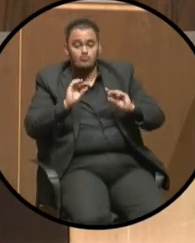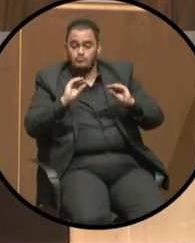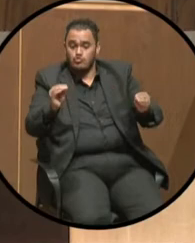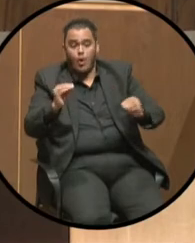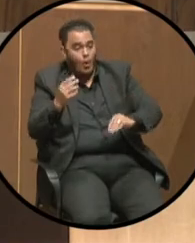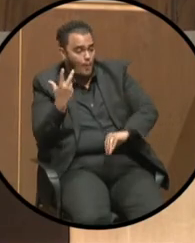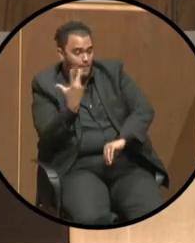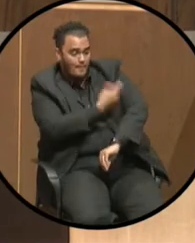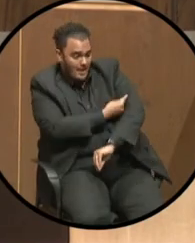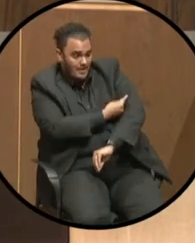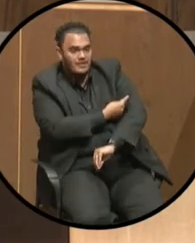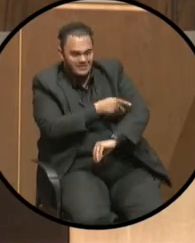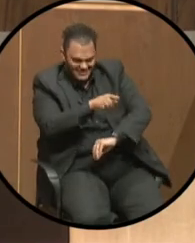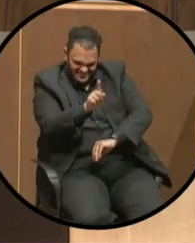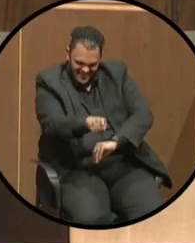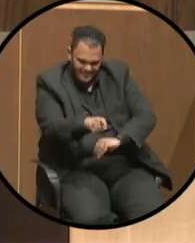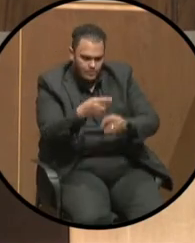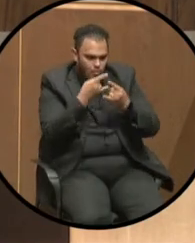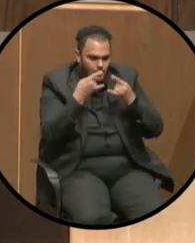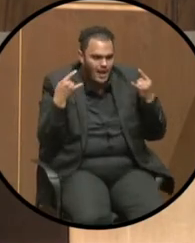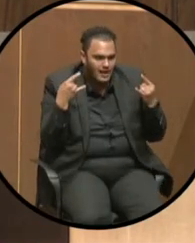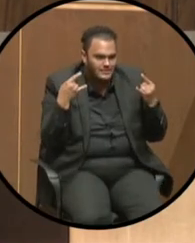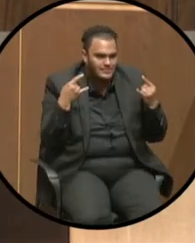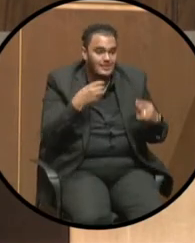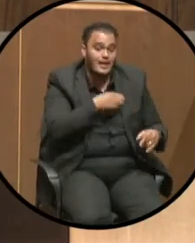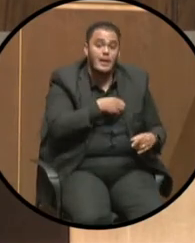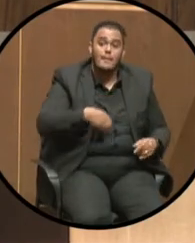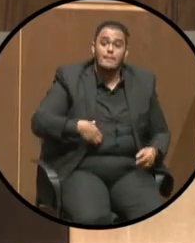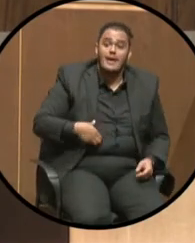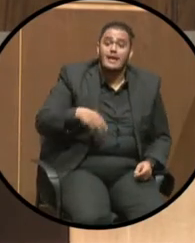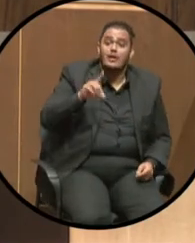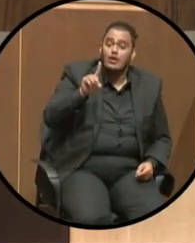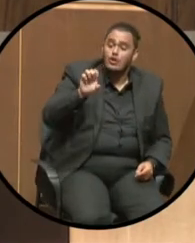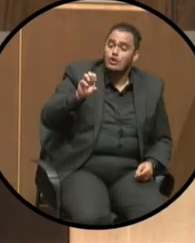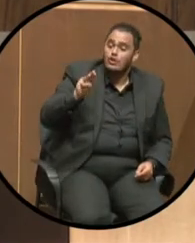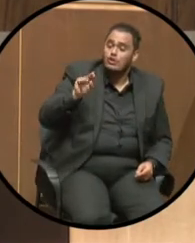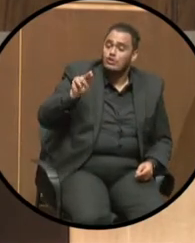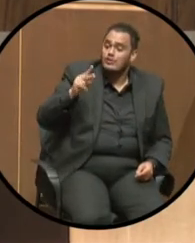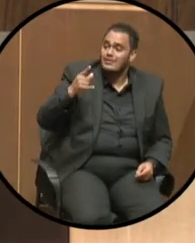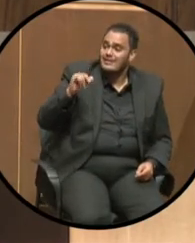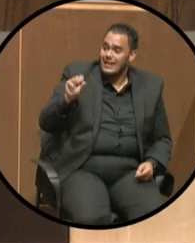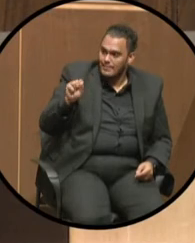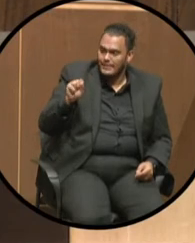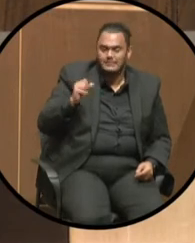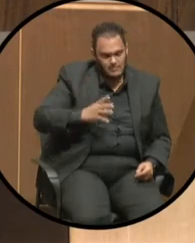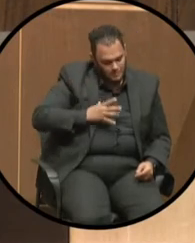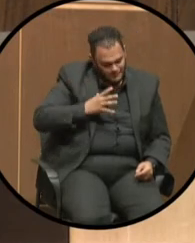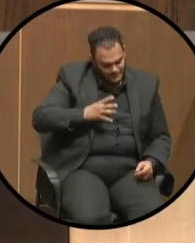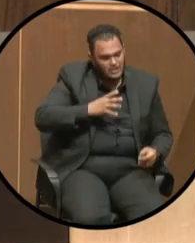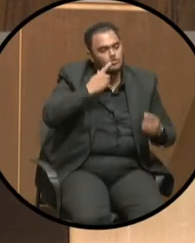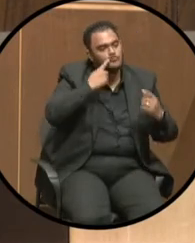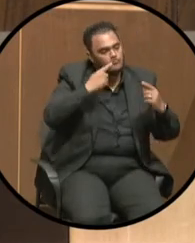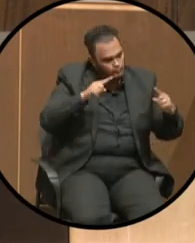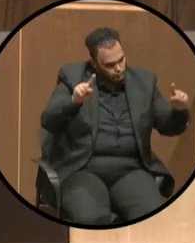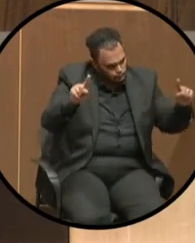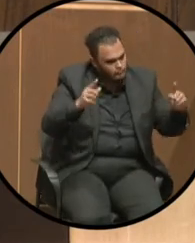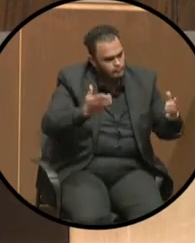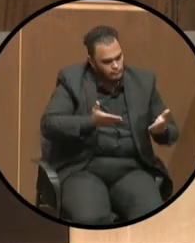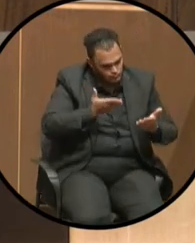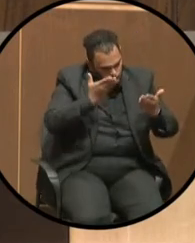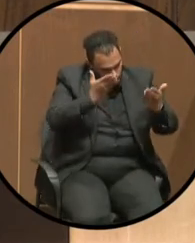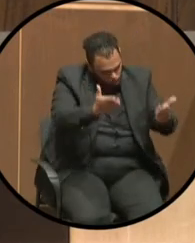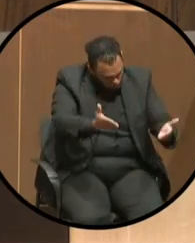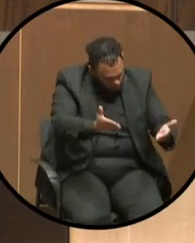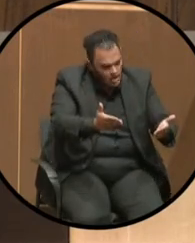wear masks indoors. Mayor Demings, we've heard, officially recommended that masks be used by all